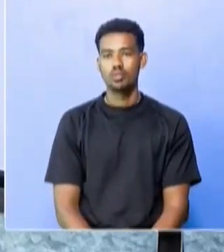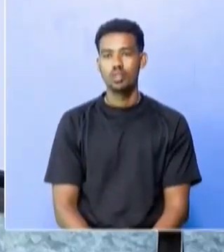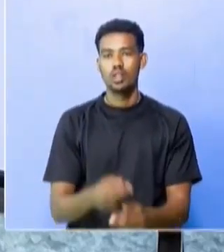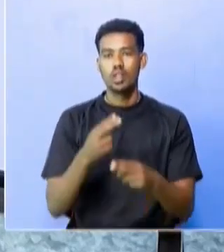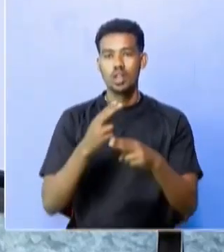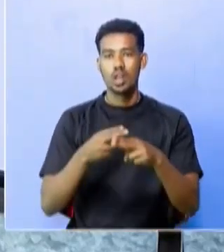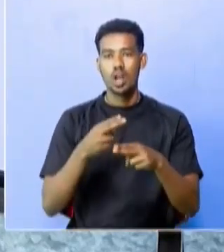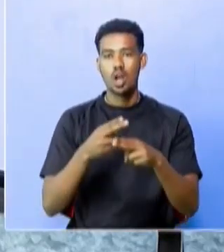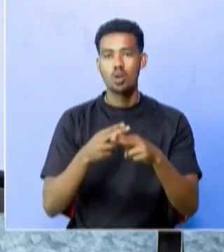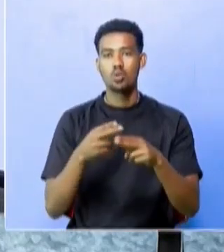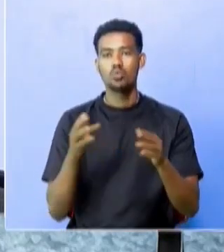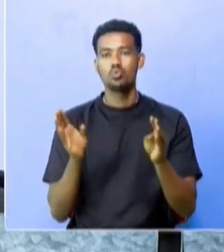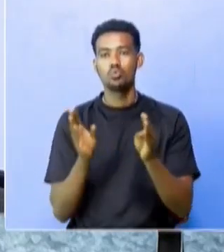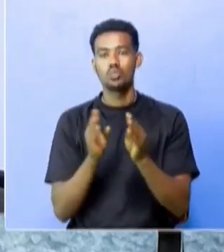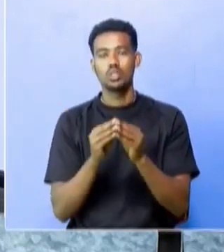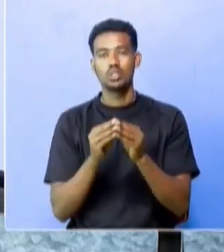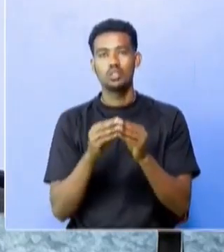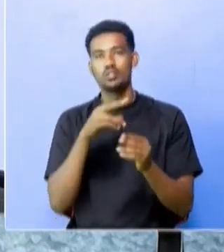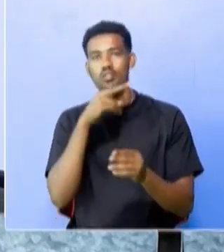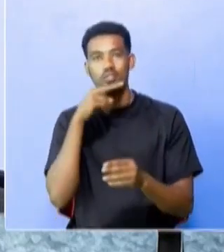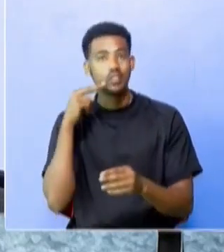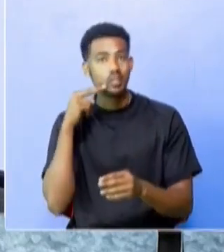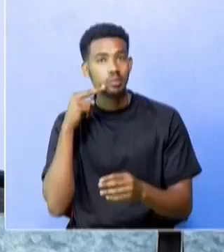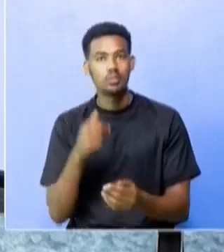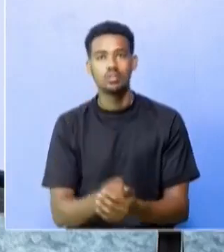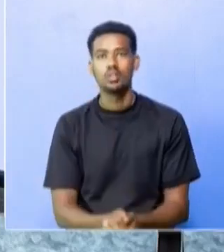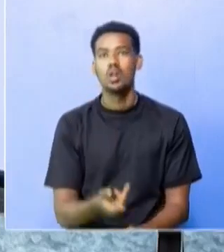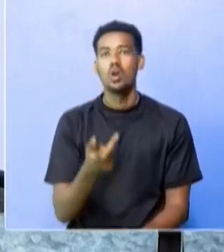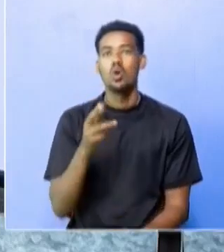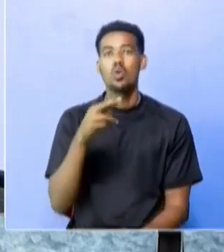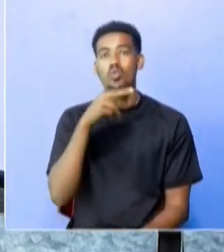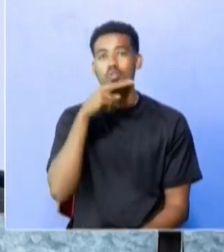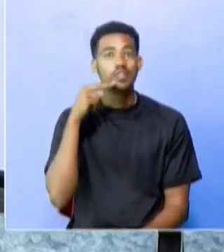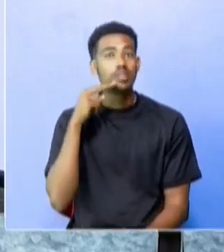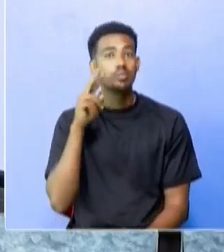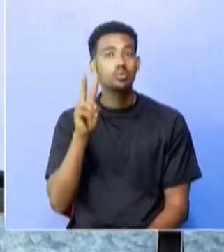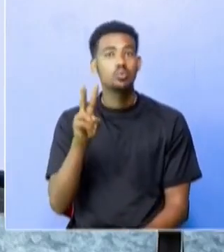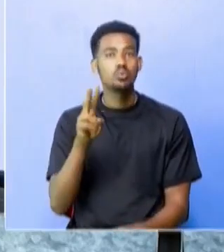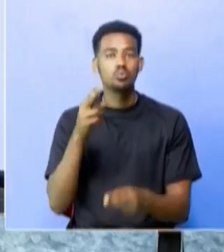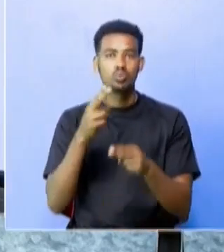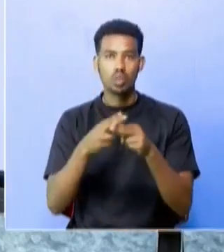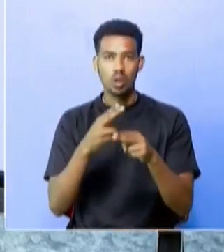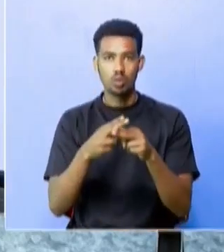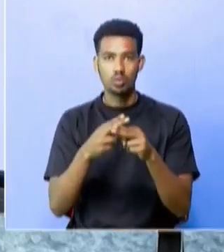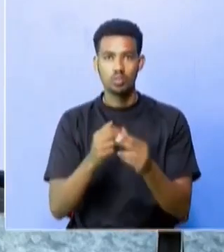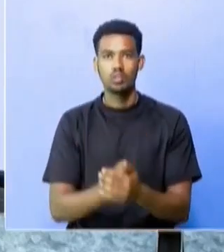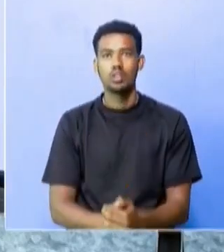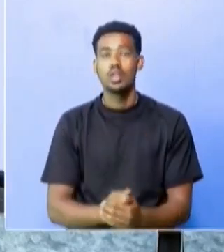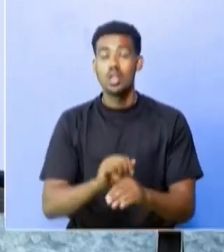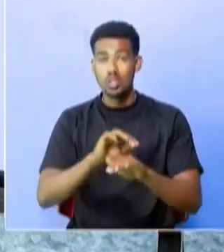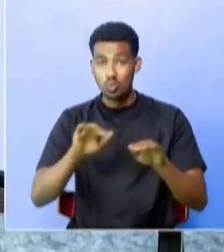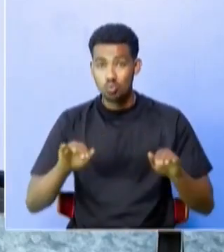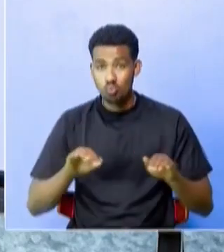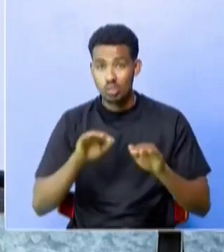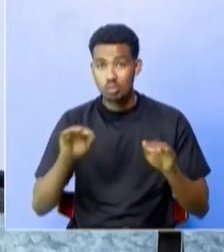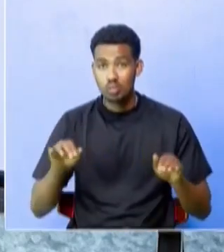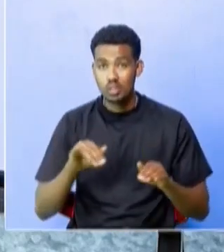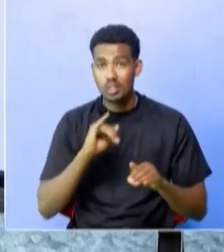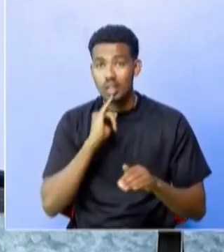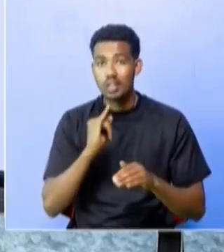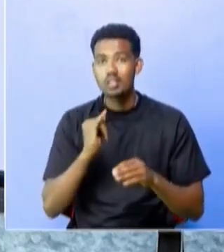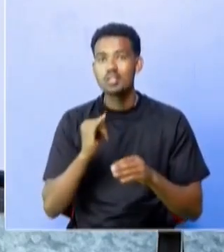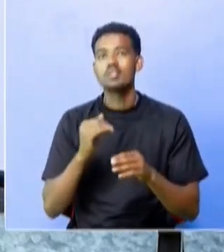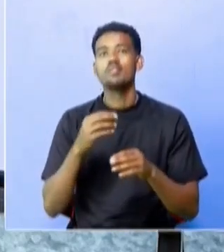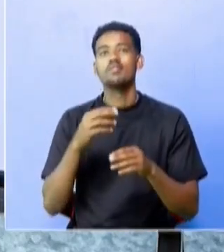noun with verb or verb to noun. So swimming is a verb